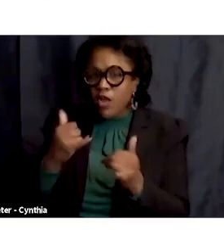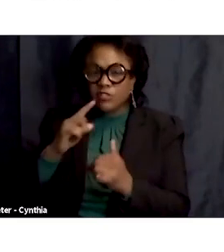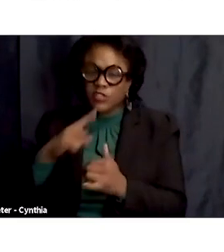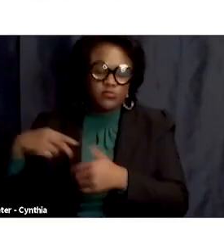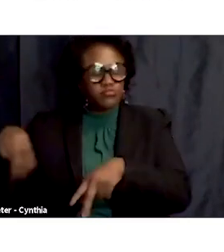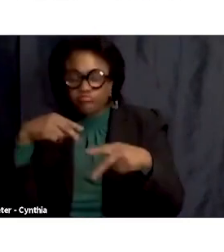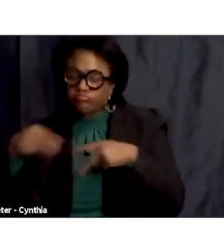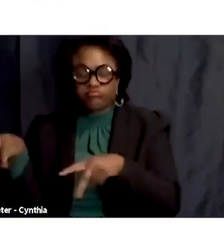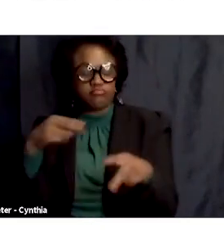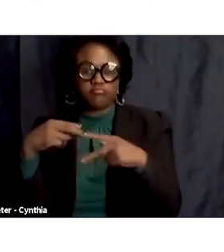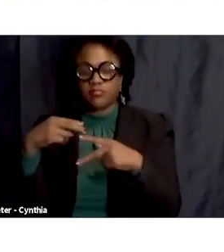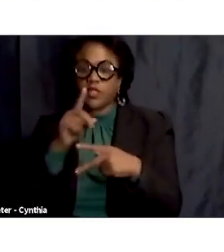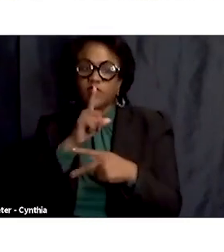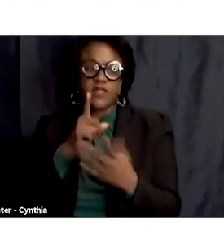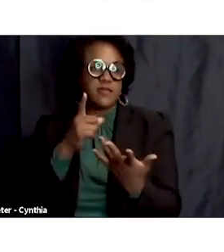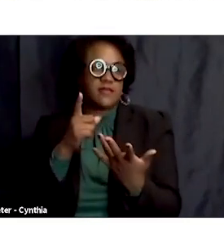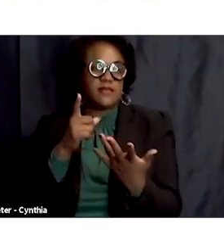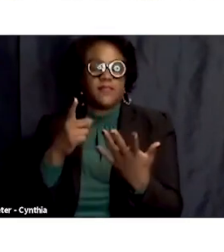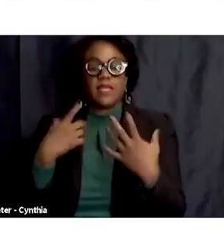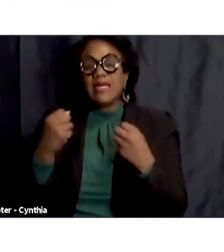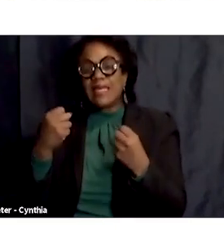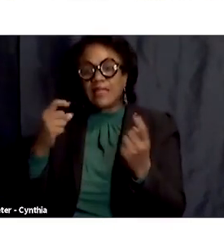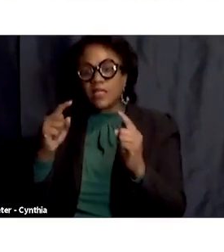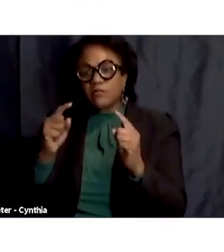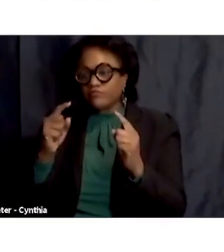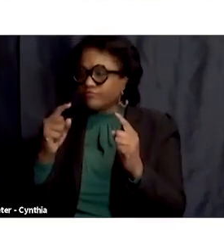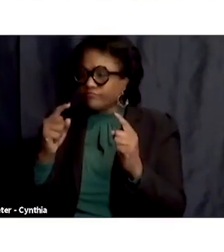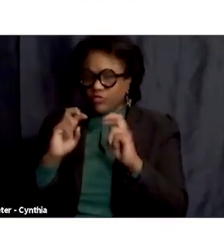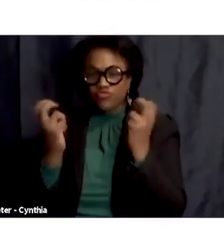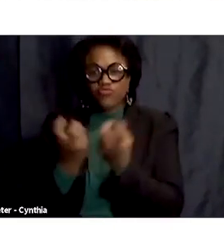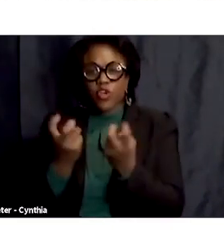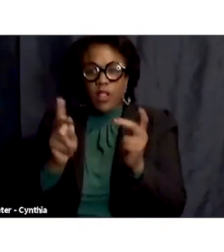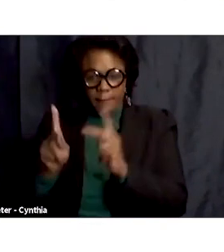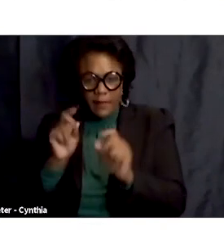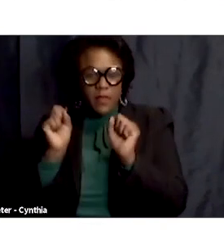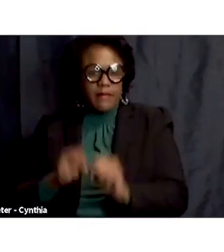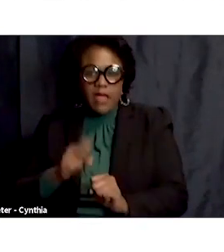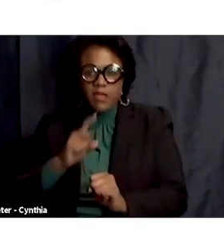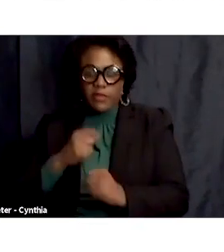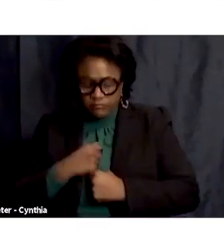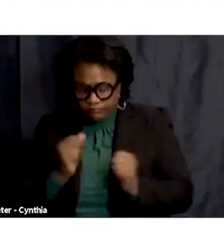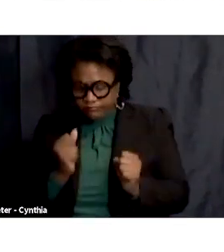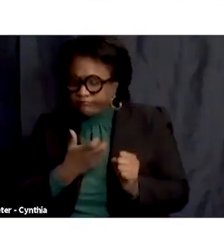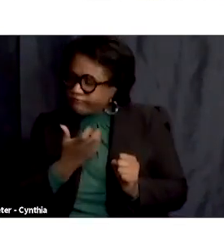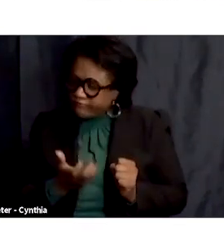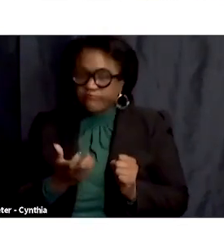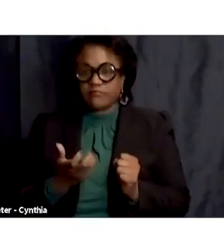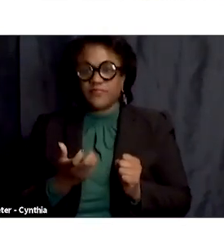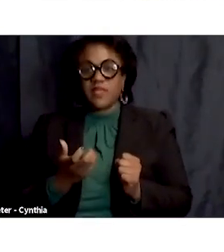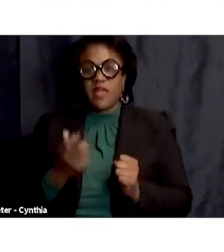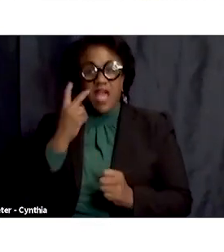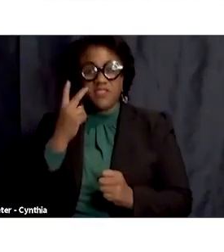off, whether that's a healing circle where people are finally able to like unpack something. I've seen